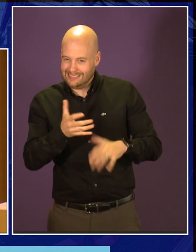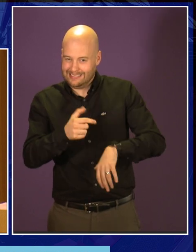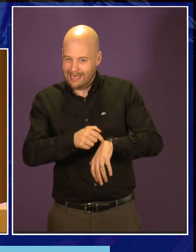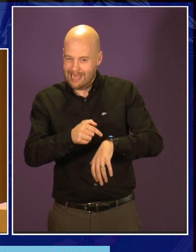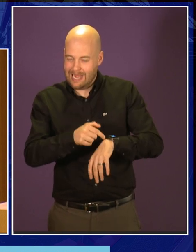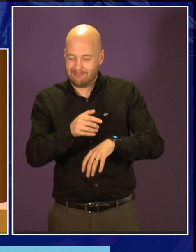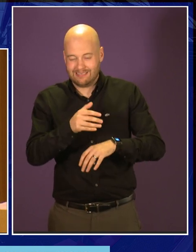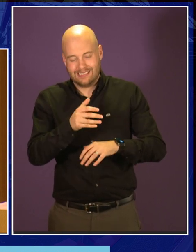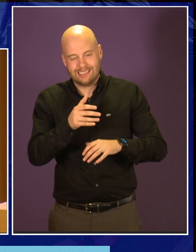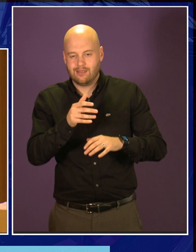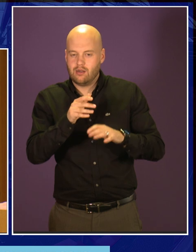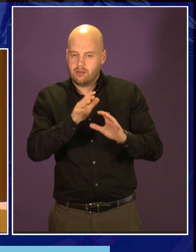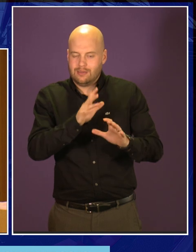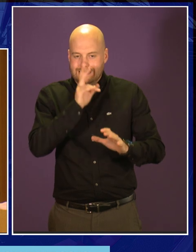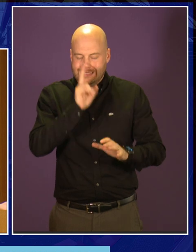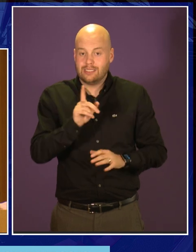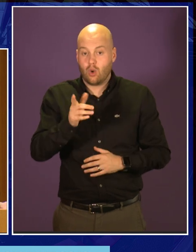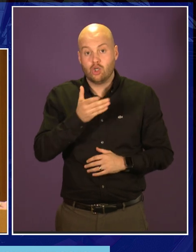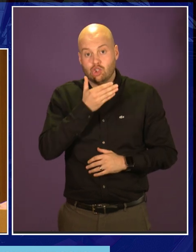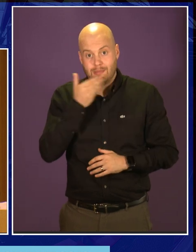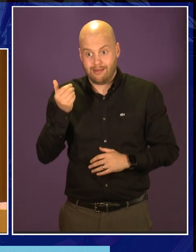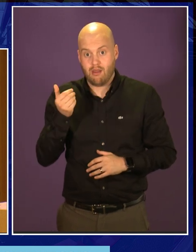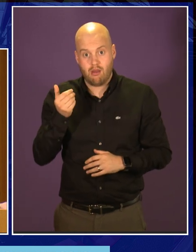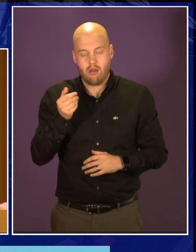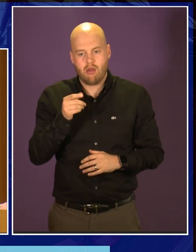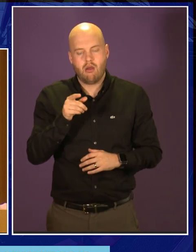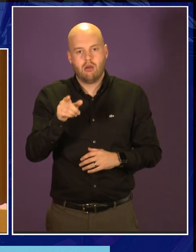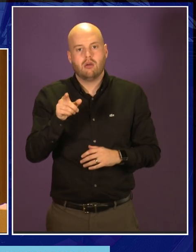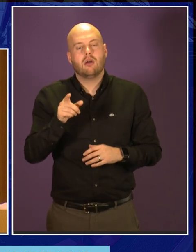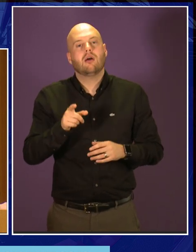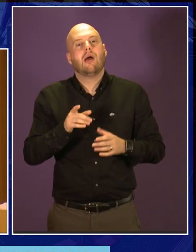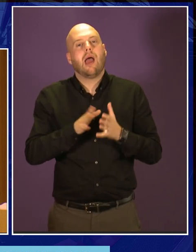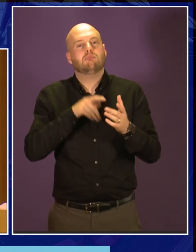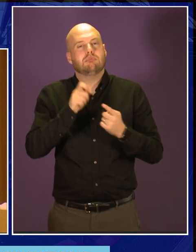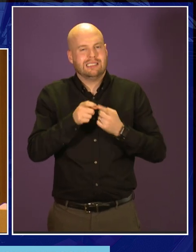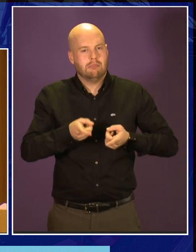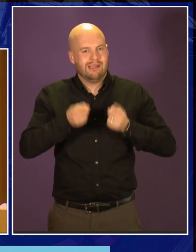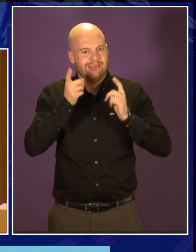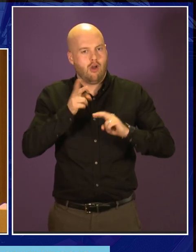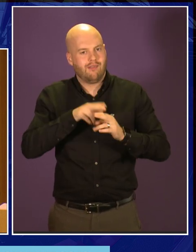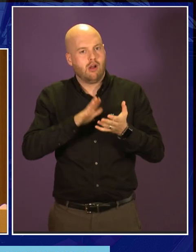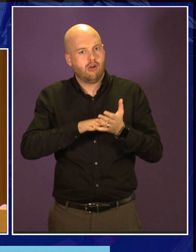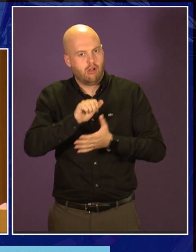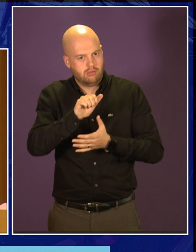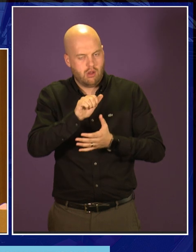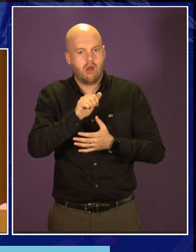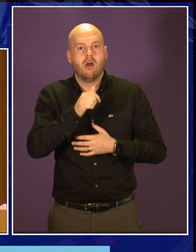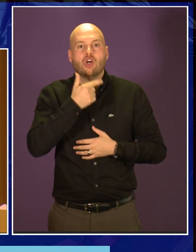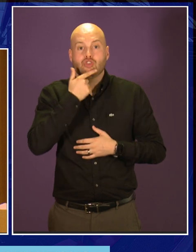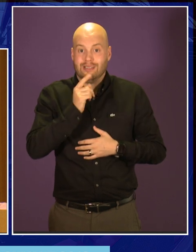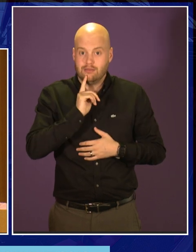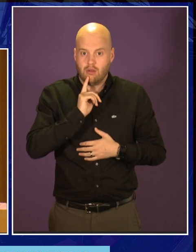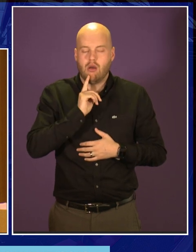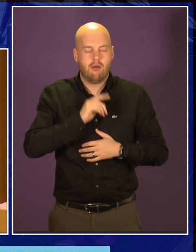but in the meantime, can I call from Jamaica the Honourable Olivia Grange, CDMP, Minister of Culture, Gender, Entertainment and Sport.